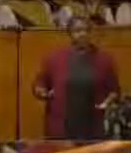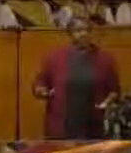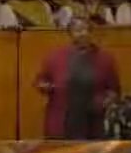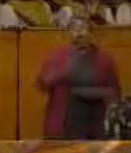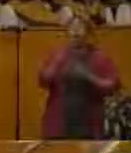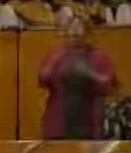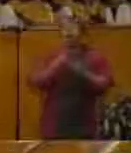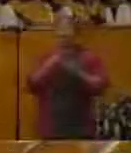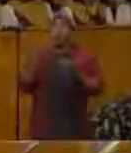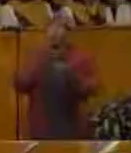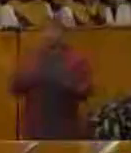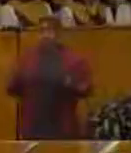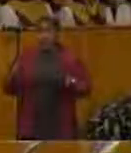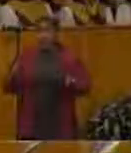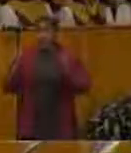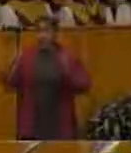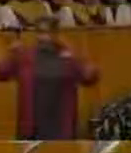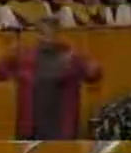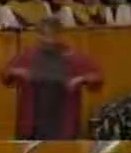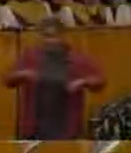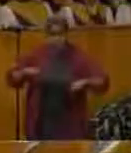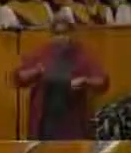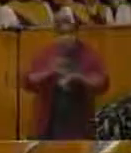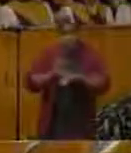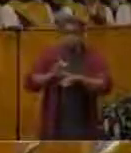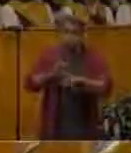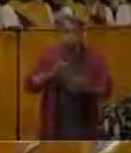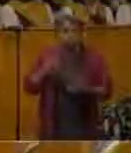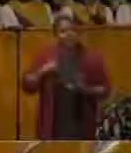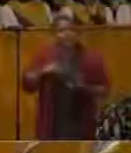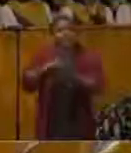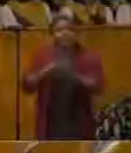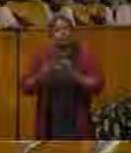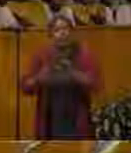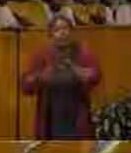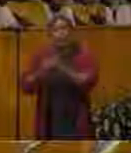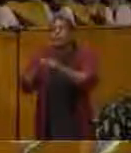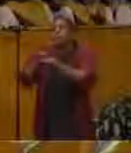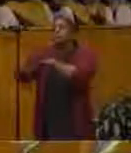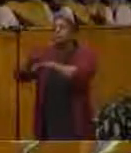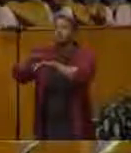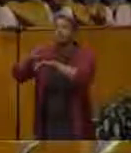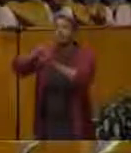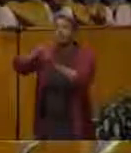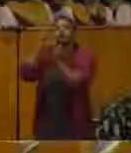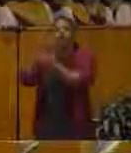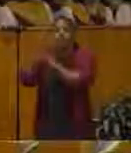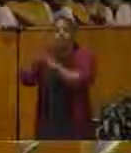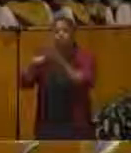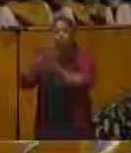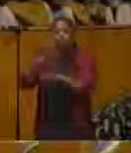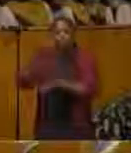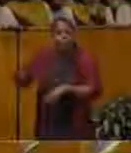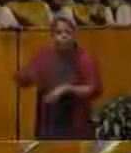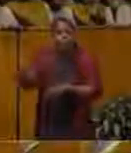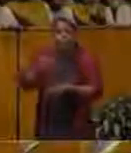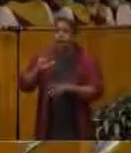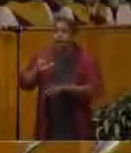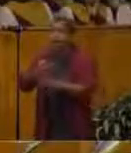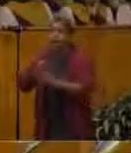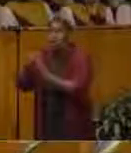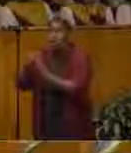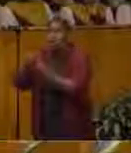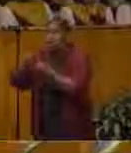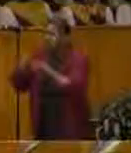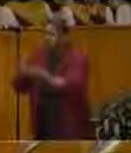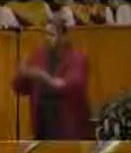And when you give to this family of faith, you are helping change the world in ways your little chapter never